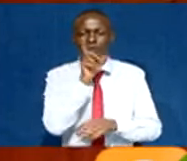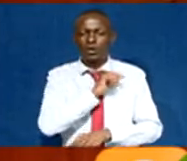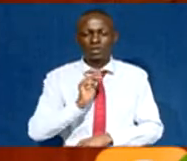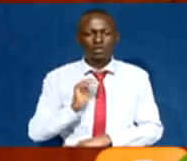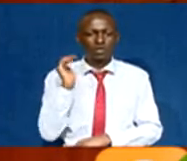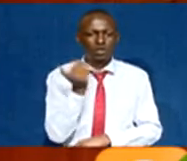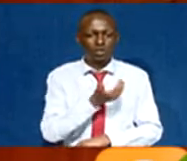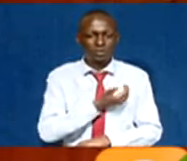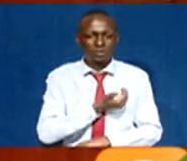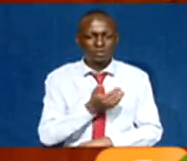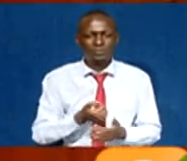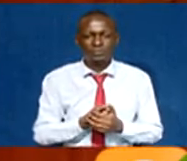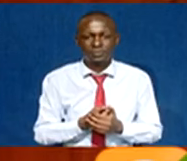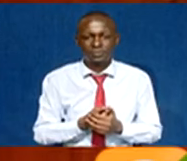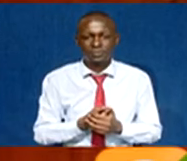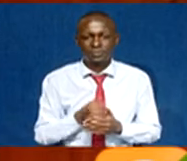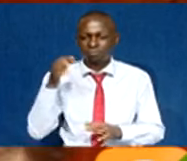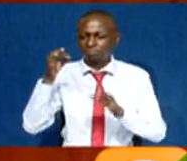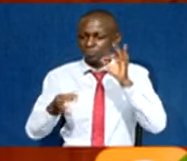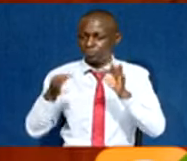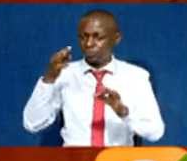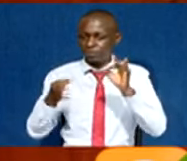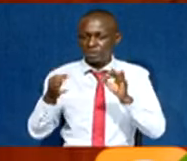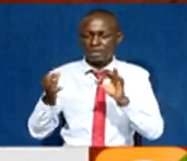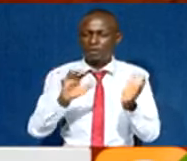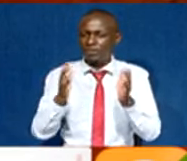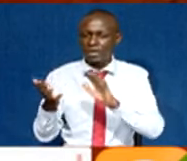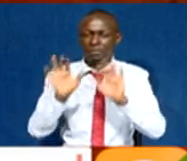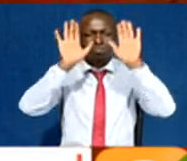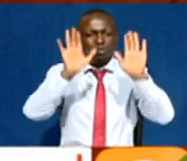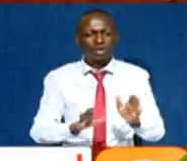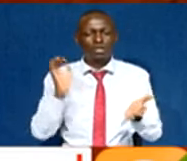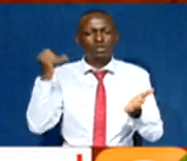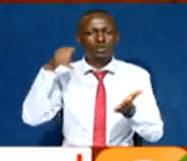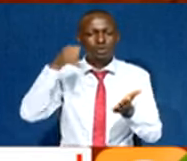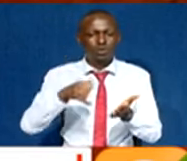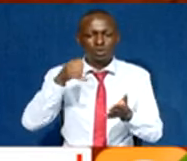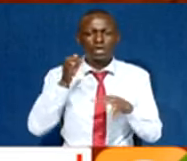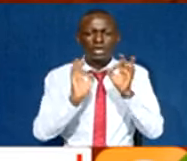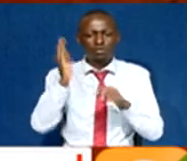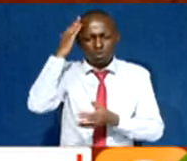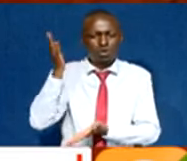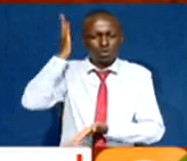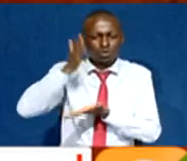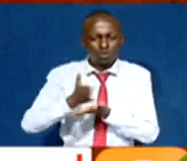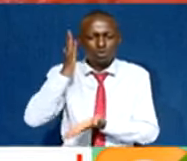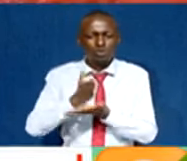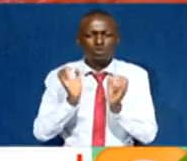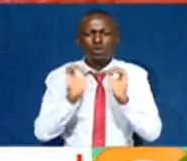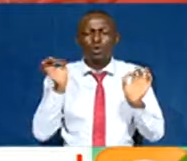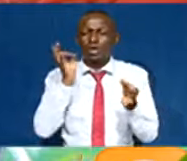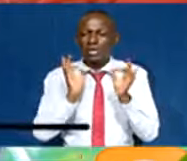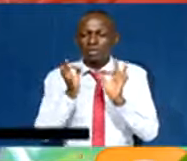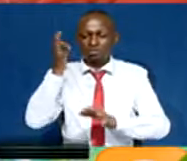committee. It's important to consider justice and fairness, so that integrity is not integrity if there's no justice.